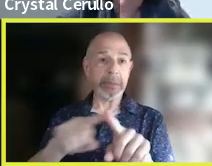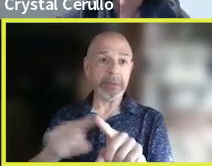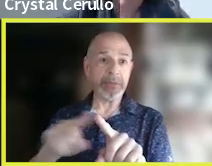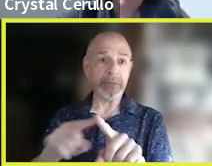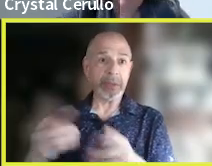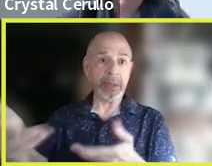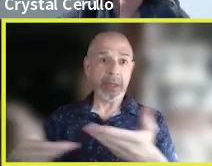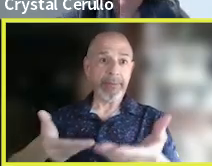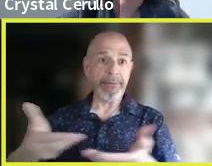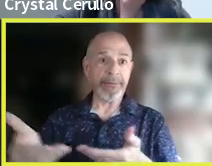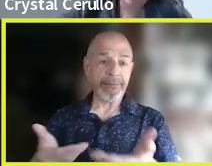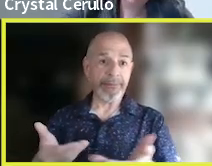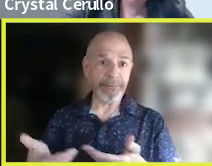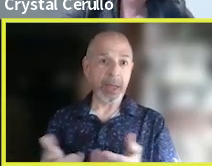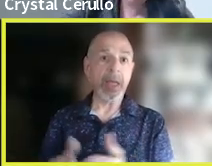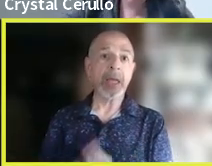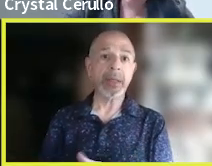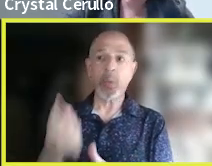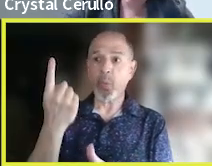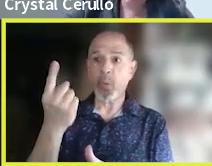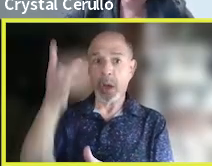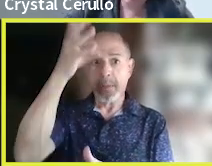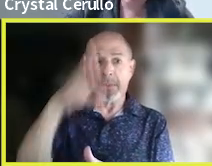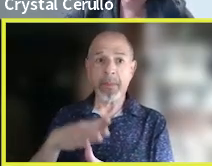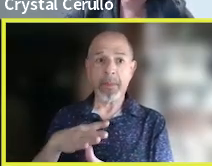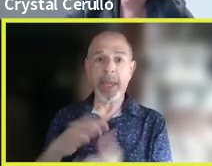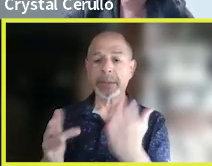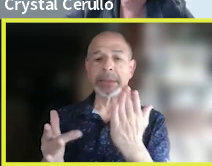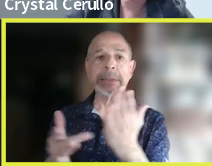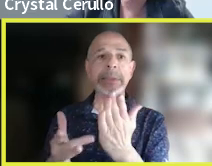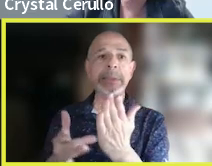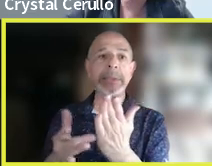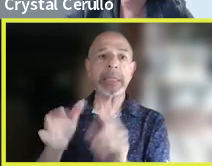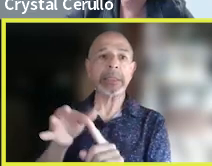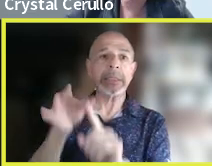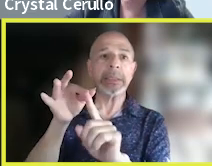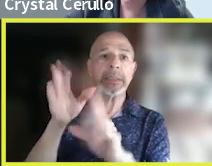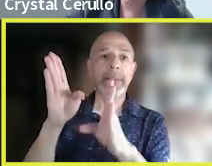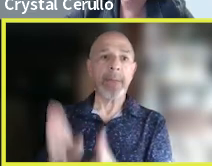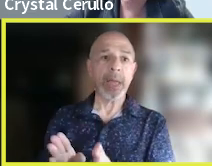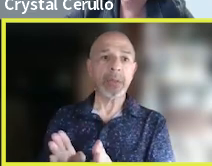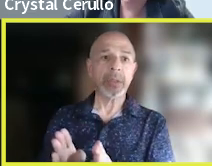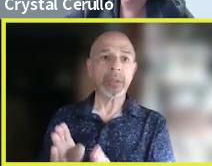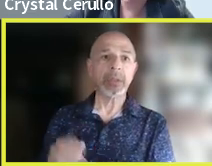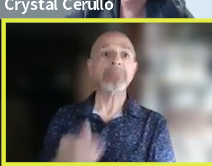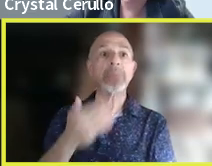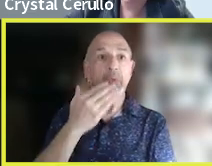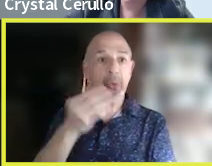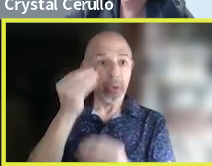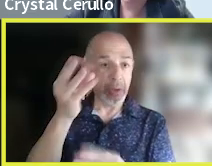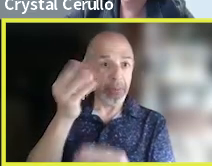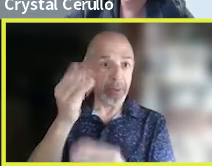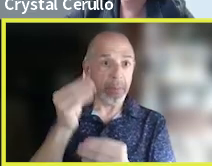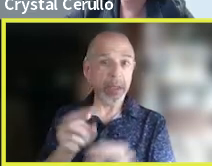one before that. So it's just a great opportunity to get information out there